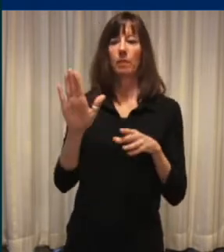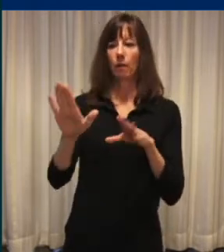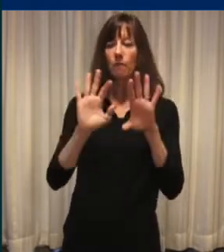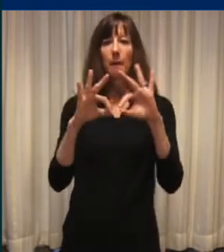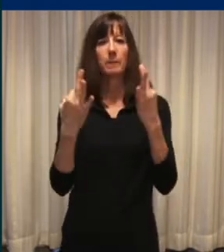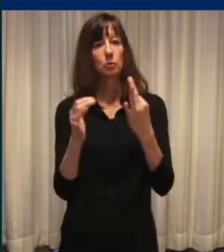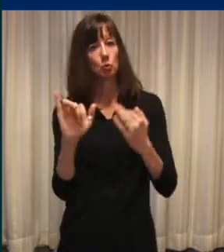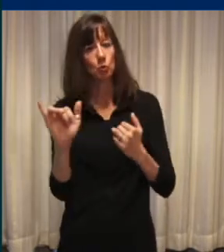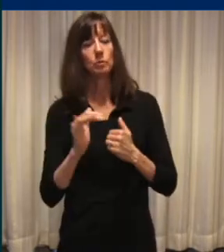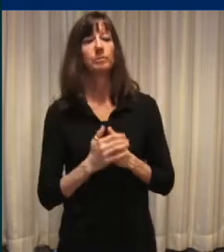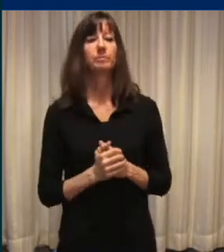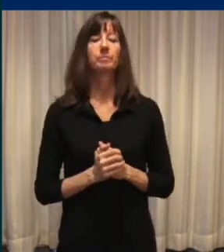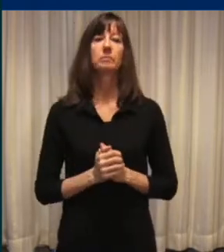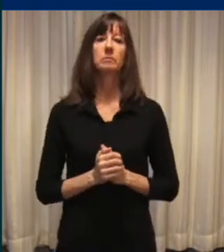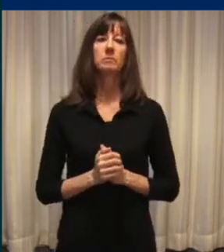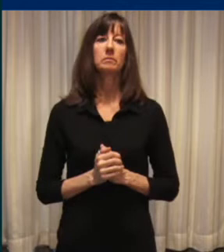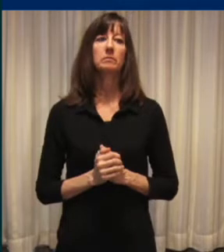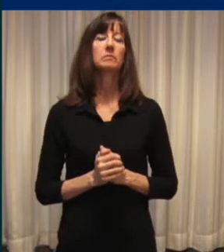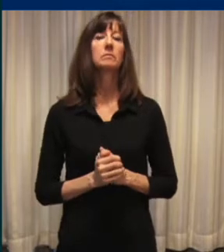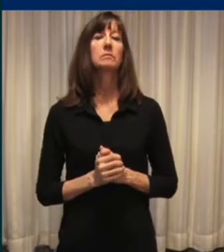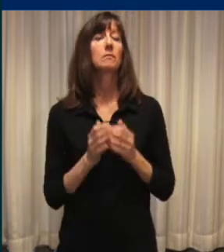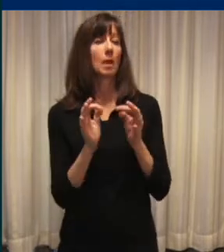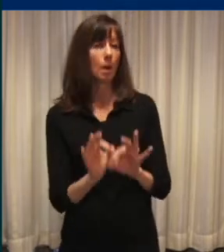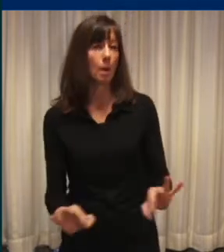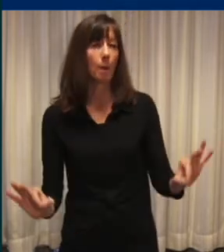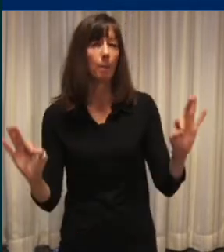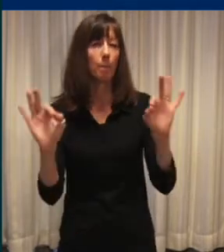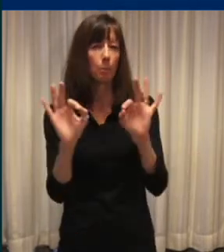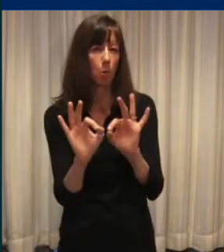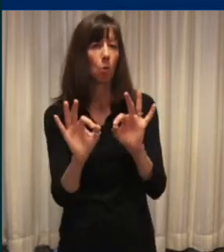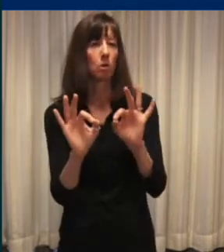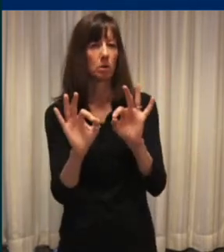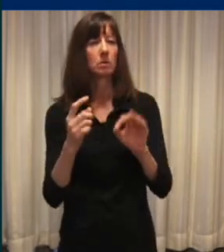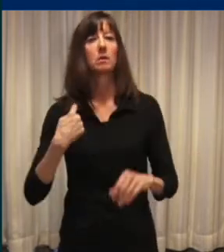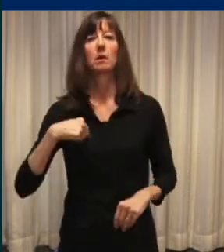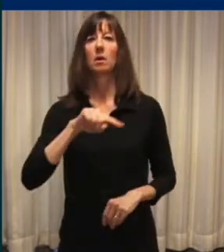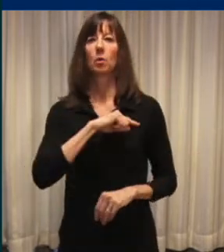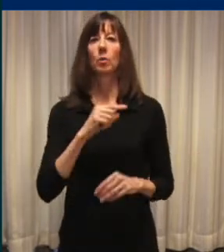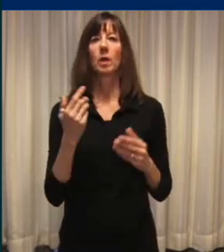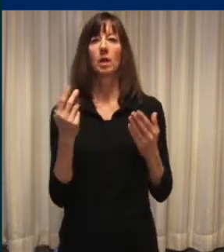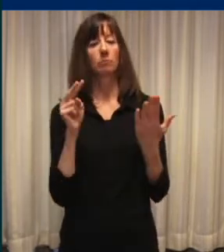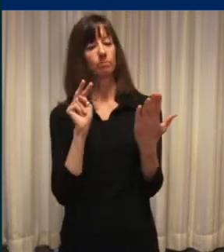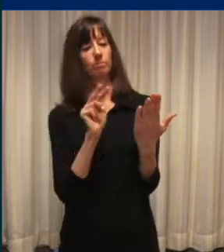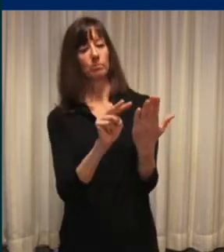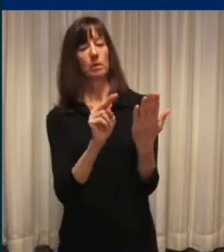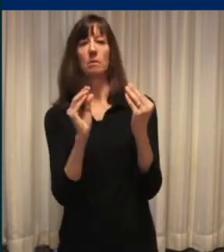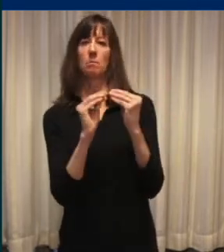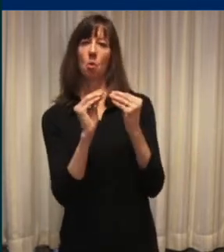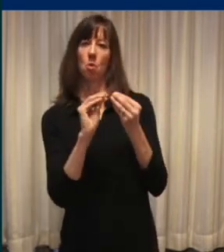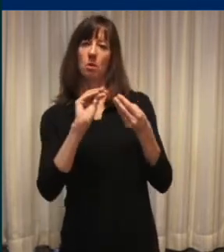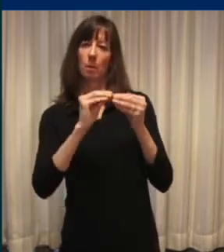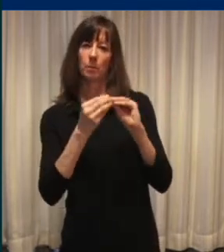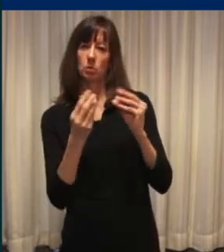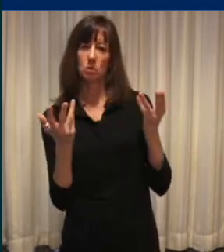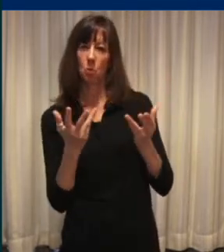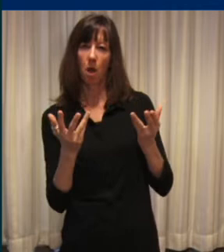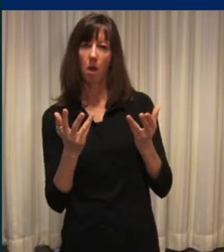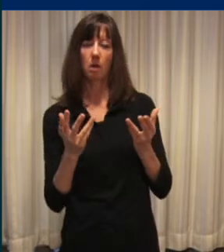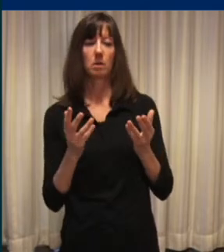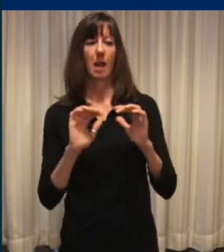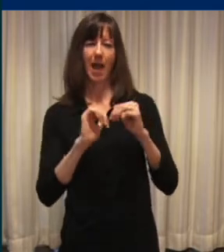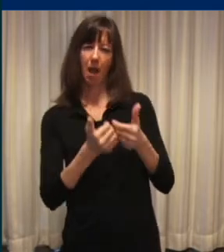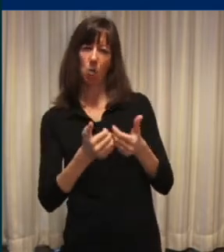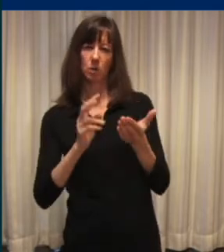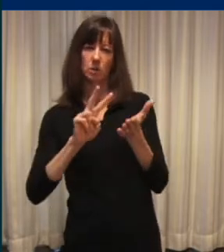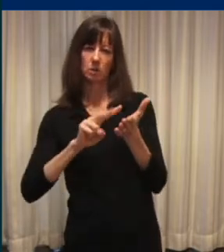this. One thing that's important that we've started to look more at in the data is the doubling rate. So the rate, the amount